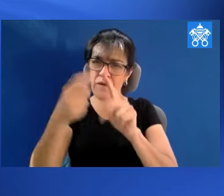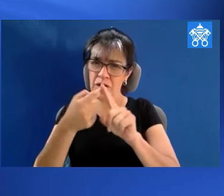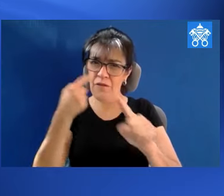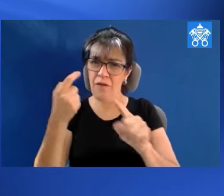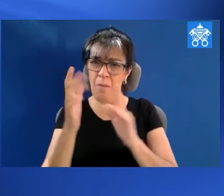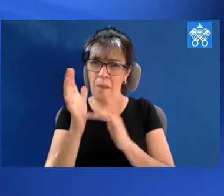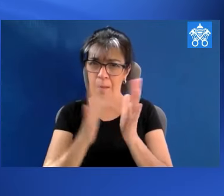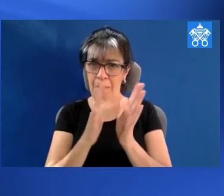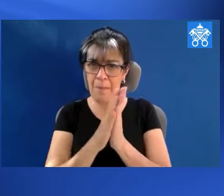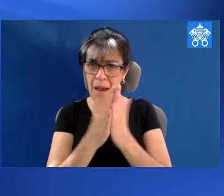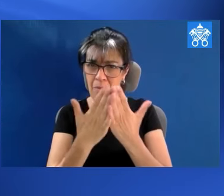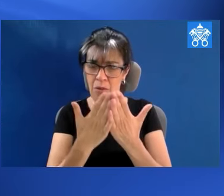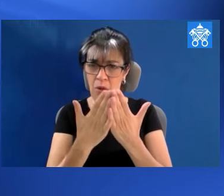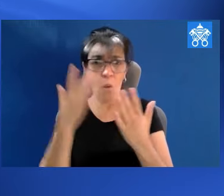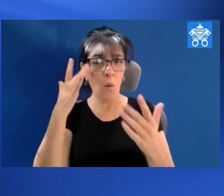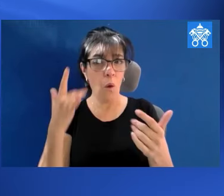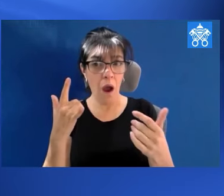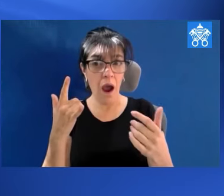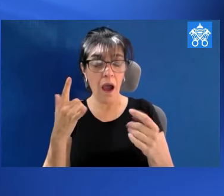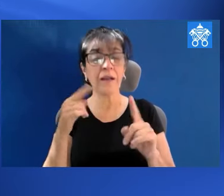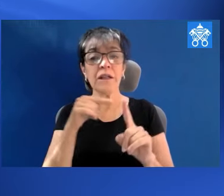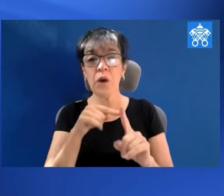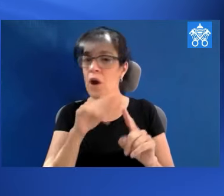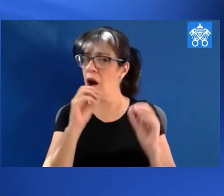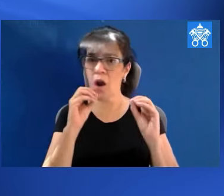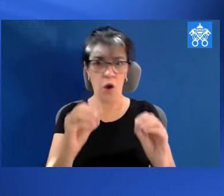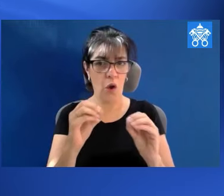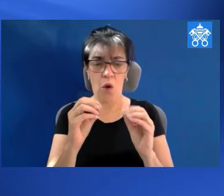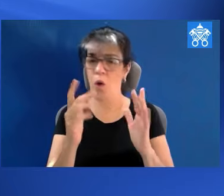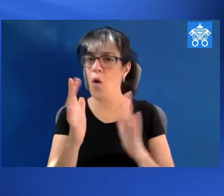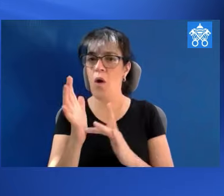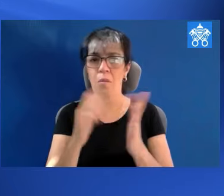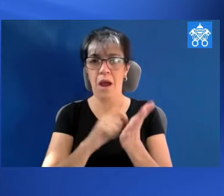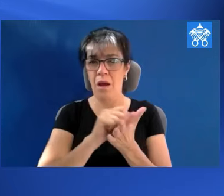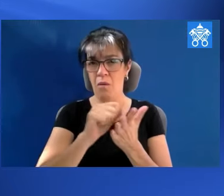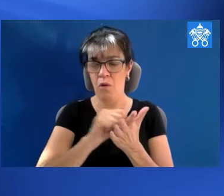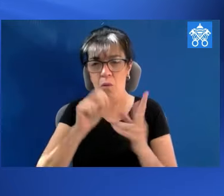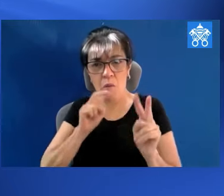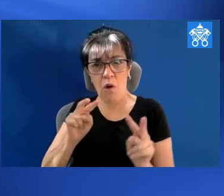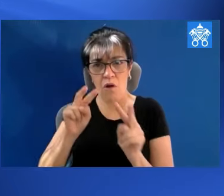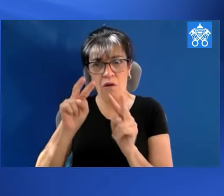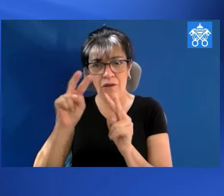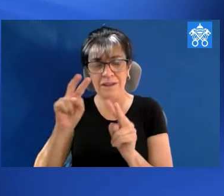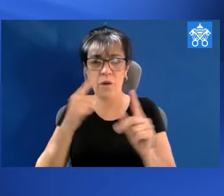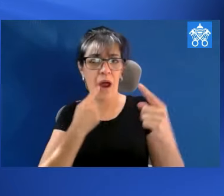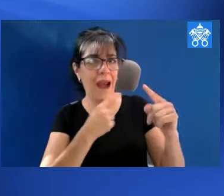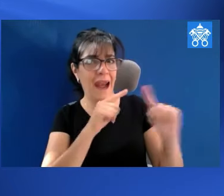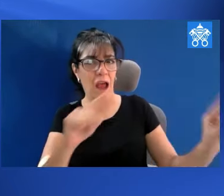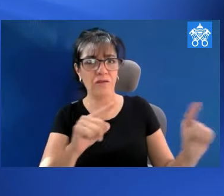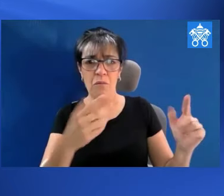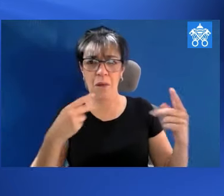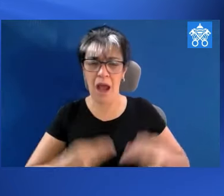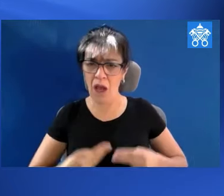profecía de la Escritura, porque ninguna profecía ha sido anunciada por voluntad